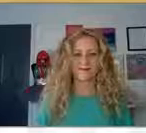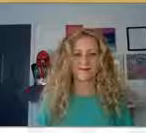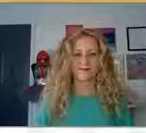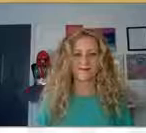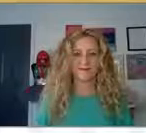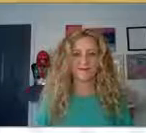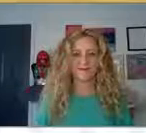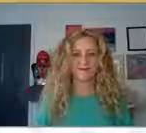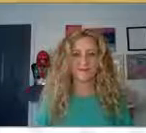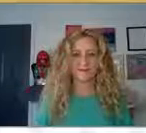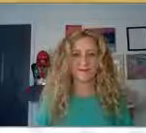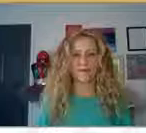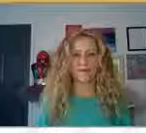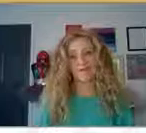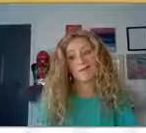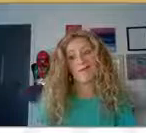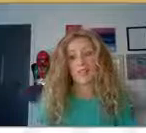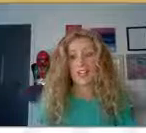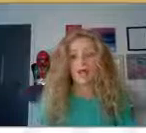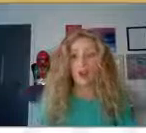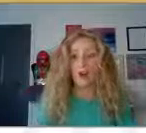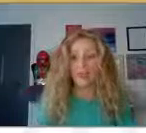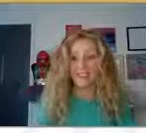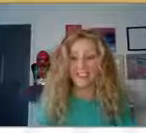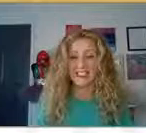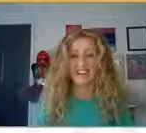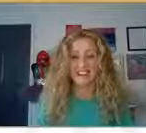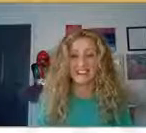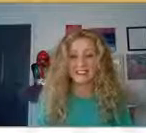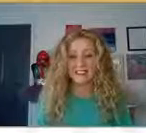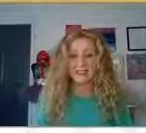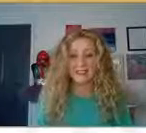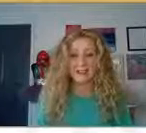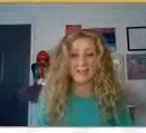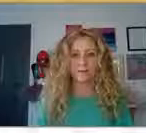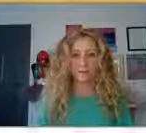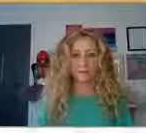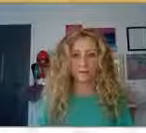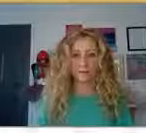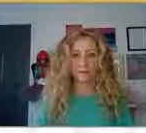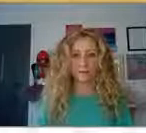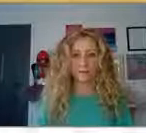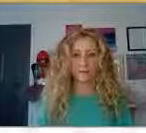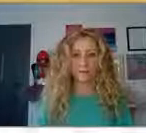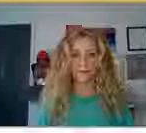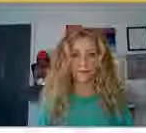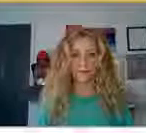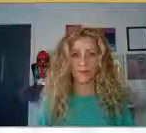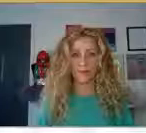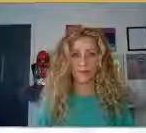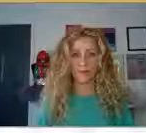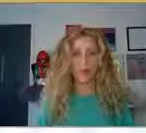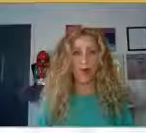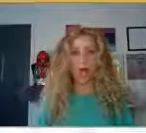I do to show love to everyone? That's kind of hard, isn't it? You can ask people what they need and give it to